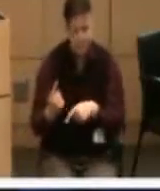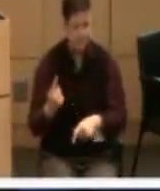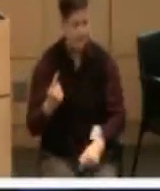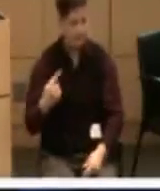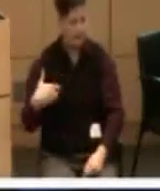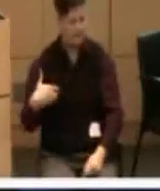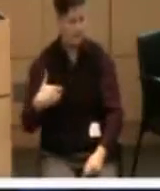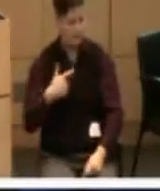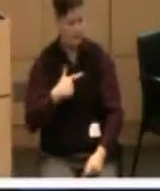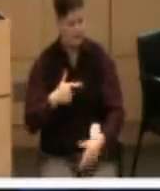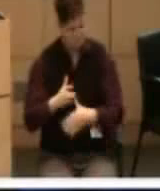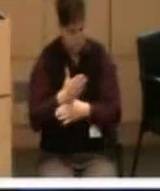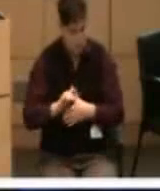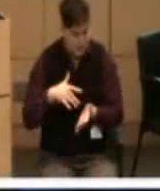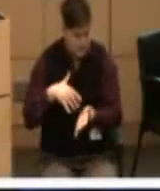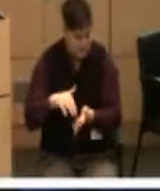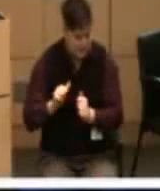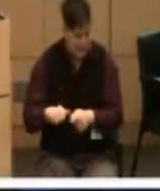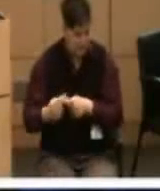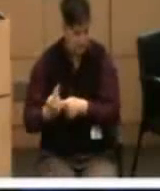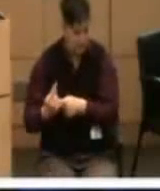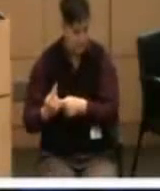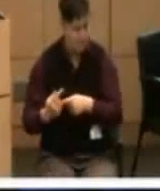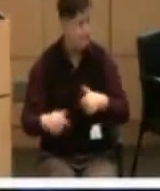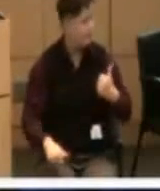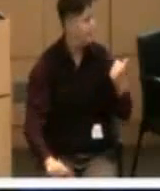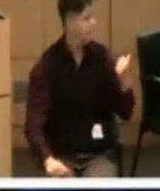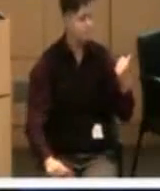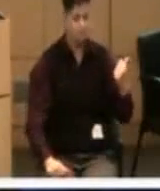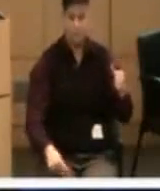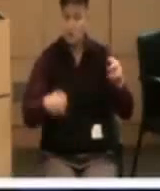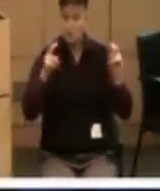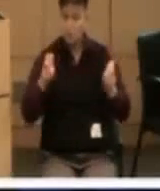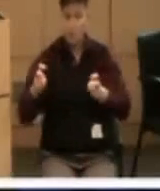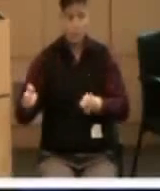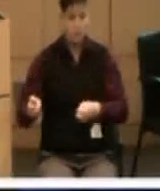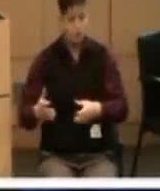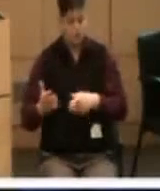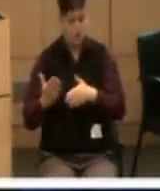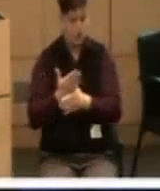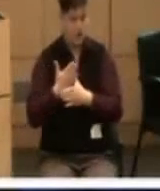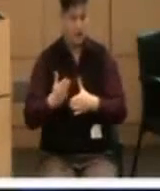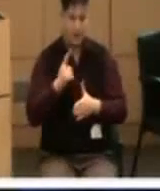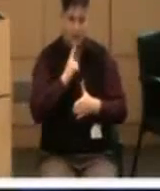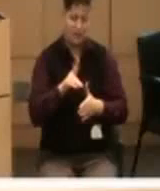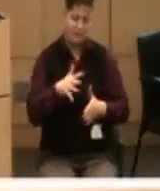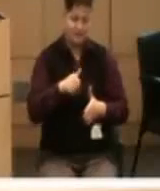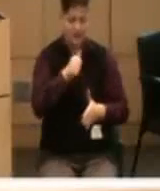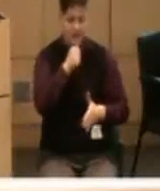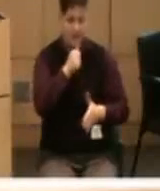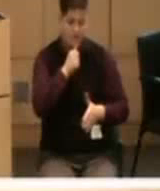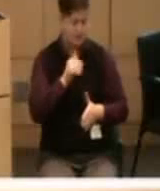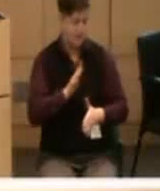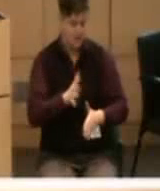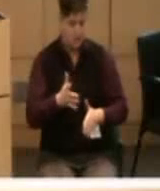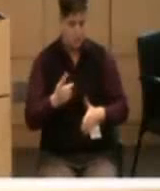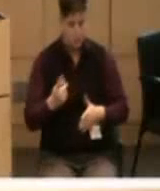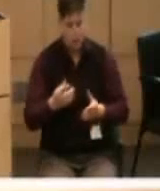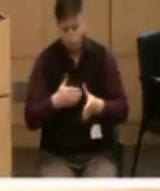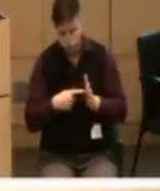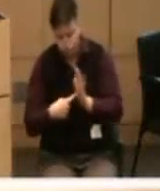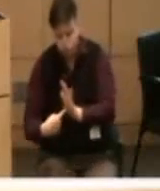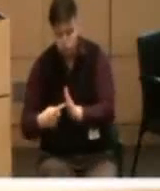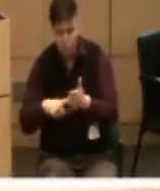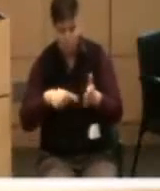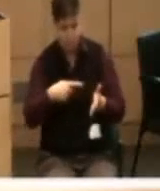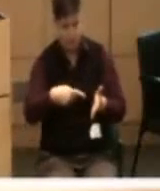Sure, you're welcome to share these quotes. They're relatively anonymous, so that's fine. And this research